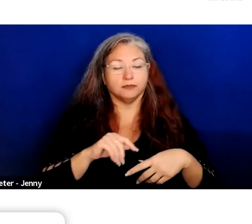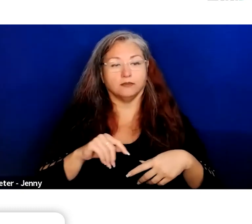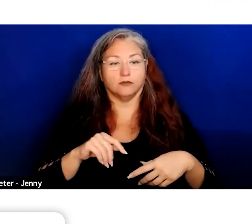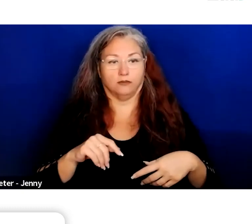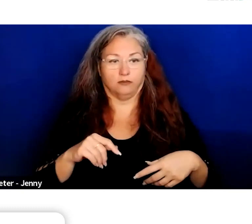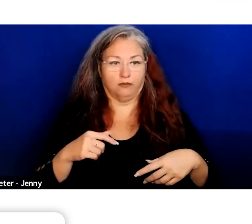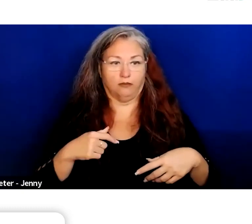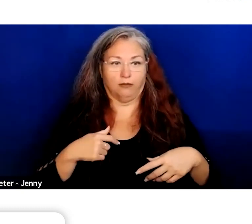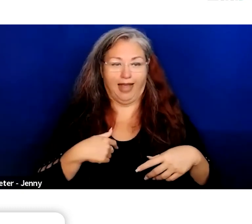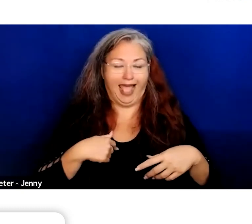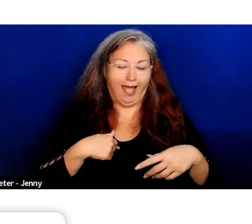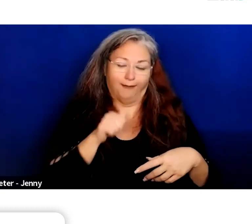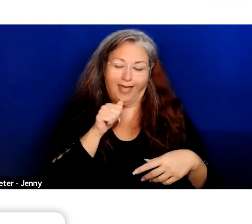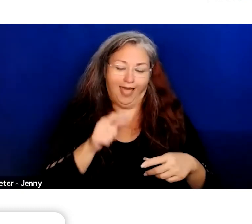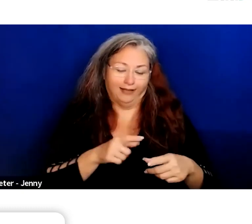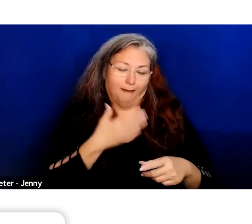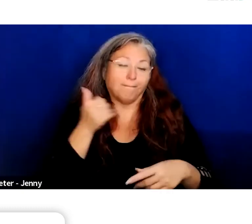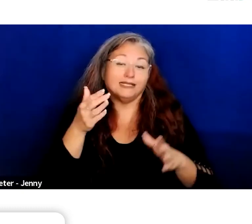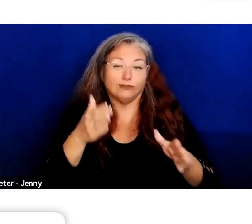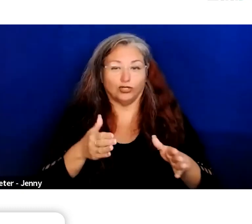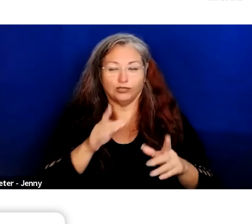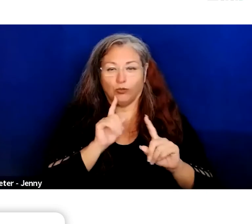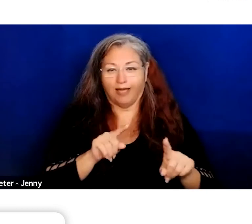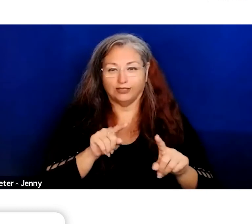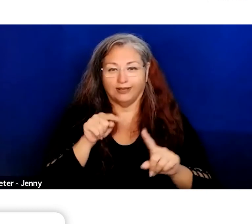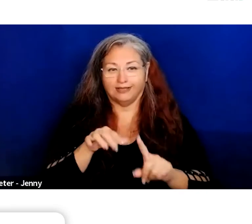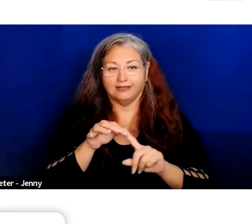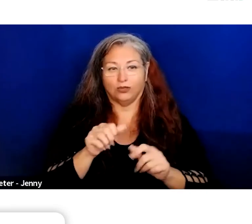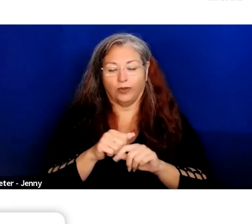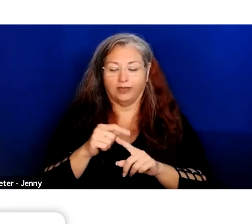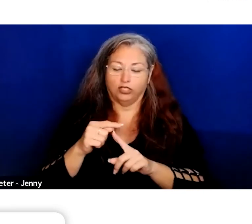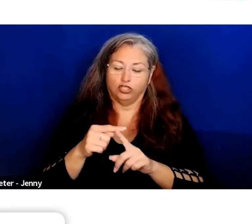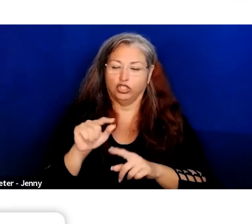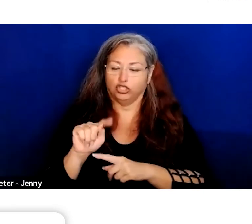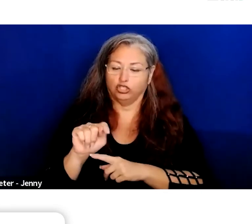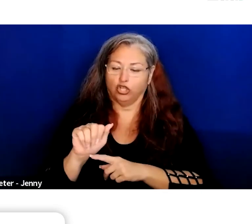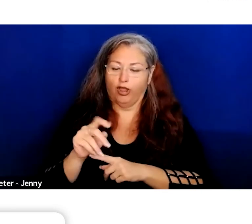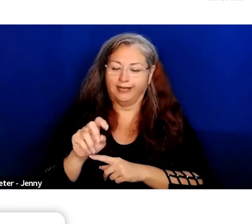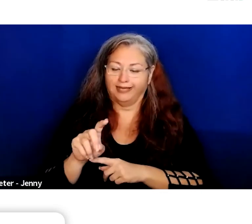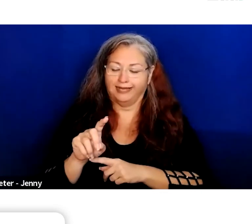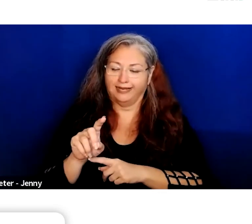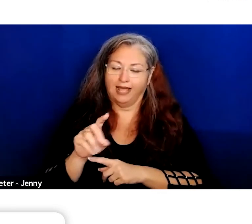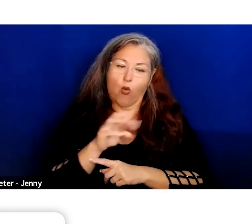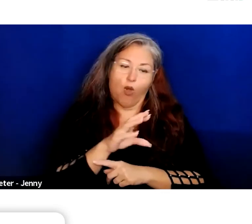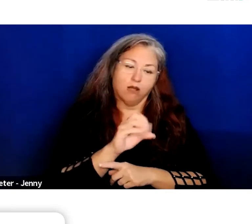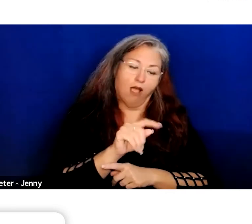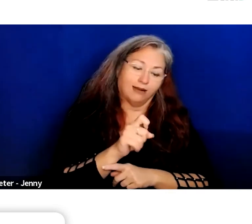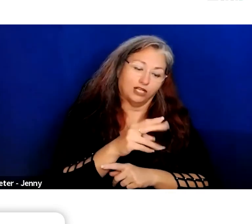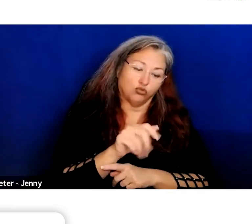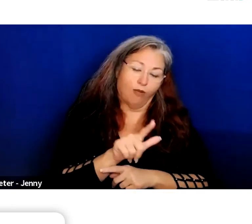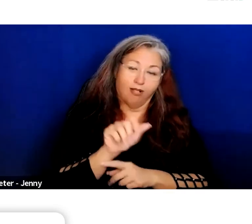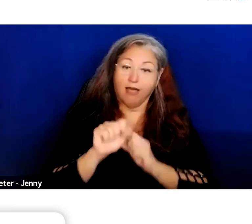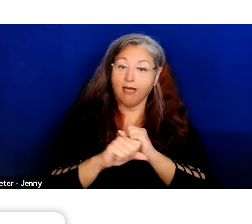don't believe that I'm the best person to answer this question around targeted ads and contextual ads. But what I can